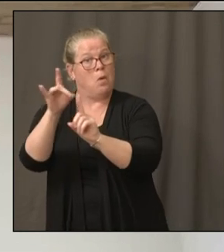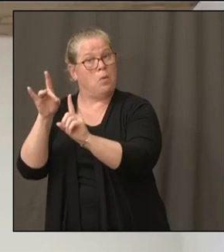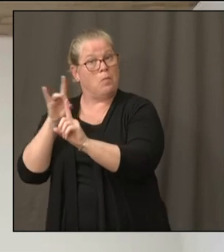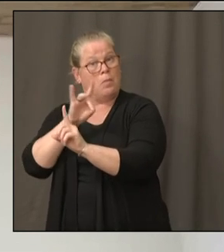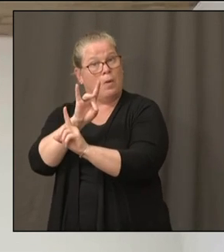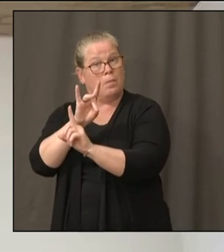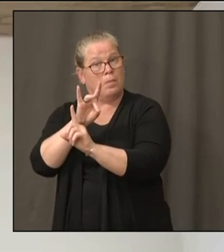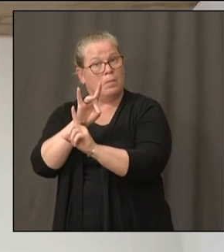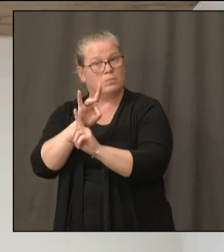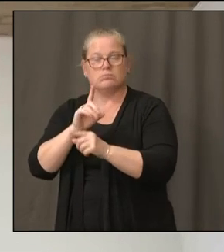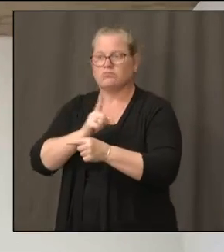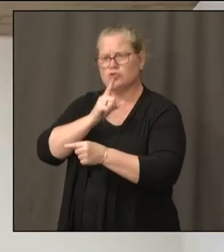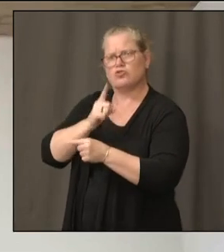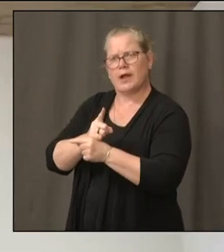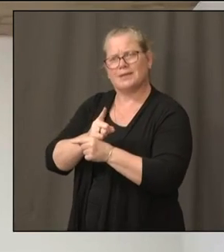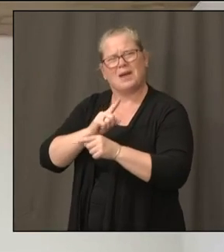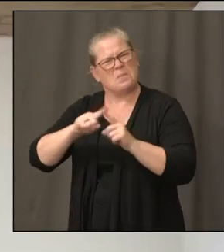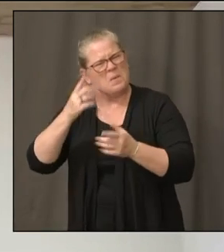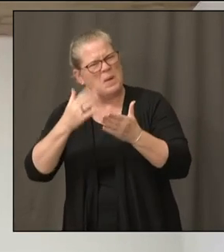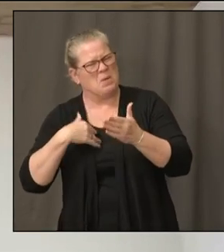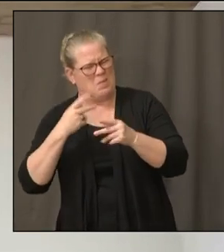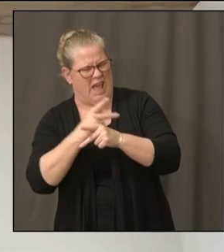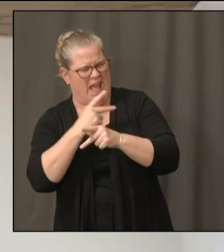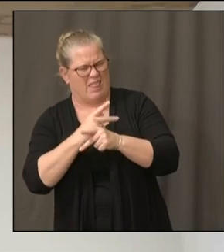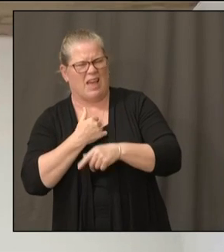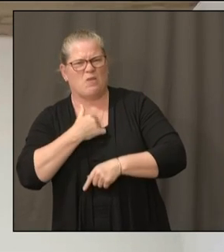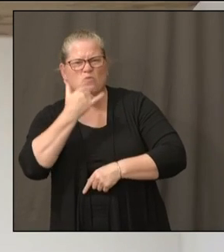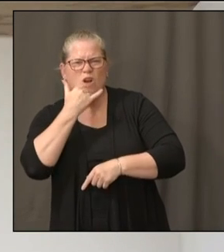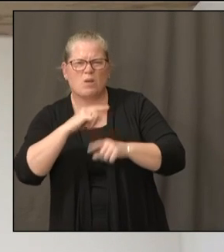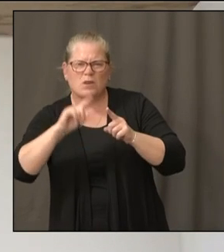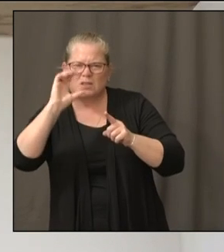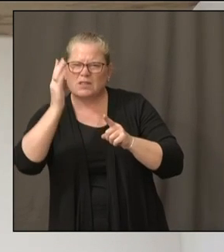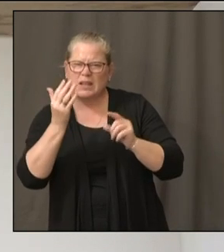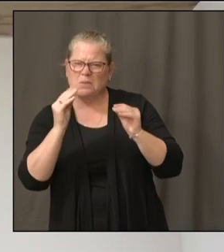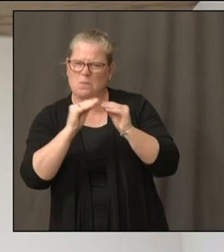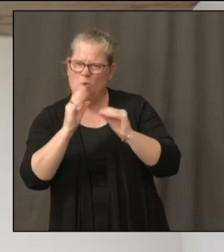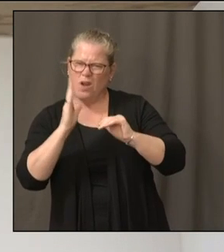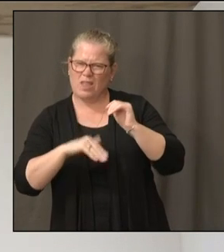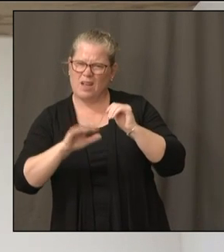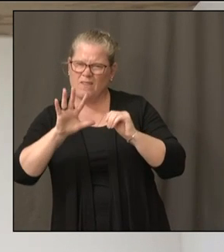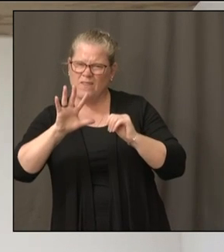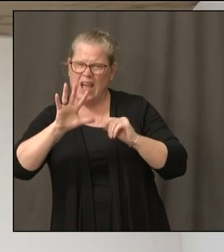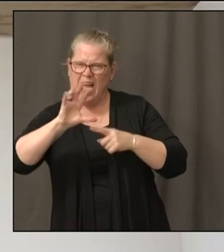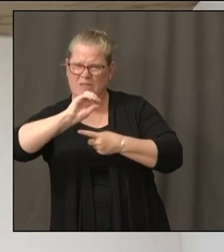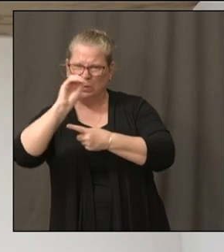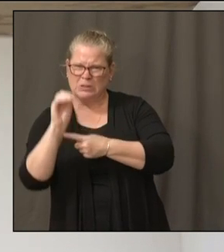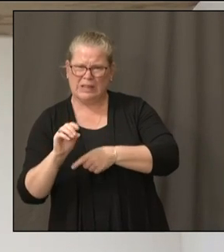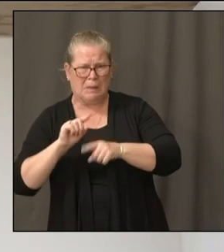that would seem to me, but maybe I'm wrong, but that would seem to add up to more than 5%, but you don't think so?